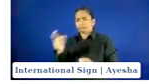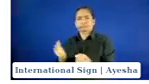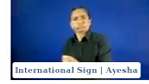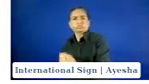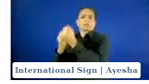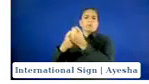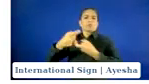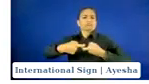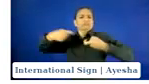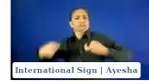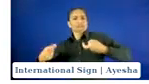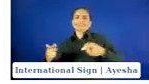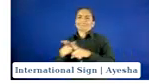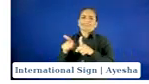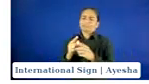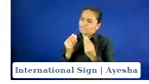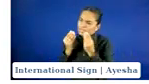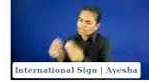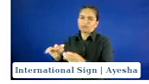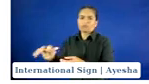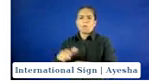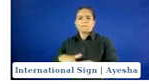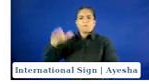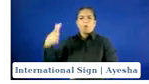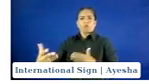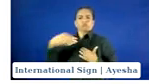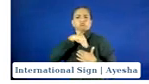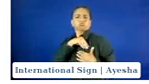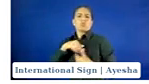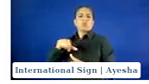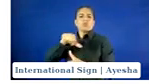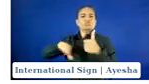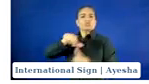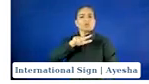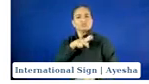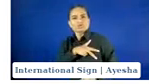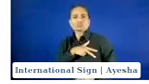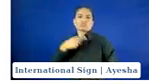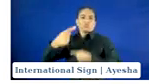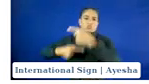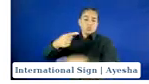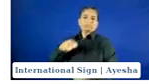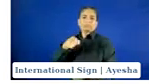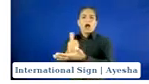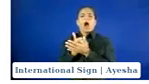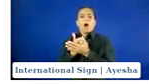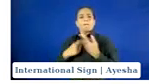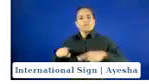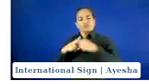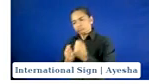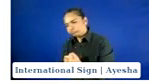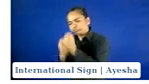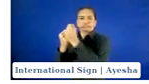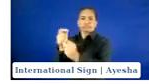policy. This will help to support the inclusion of these poor and vulnerables into many of these national social protection